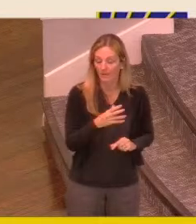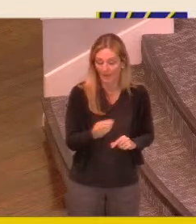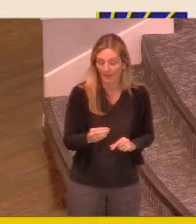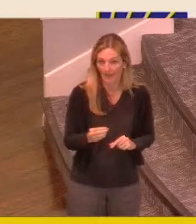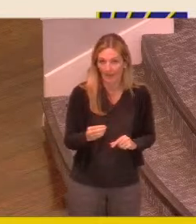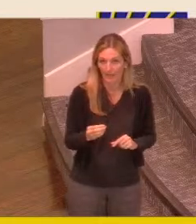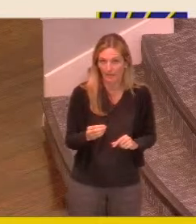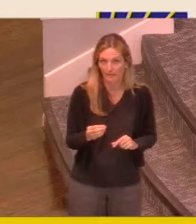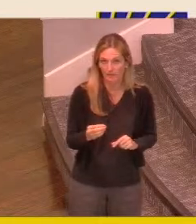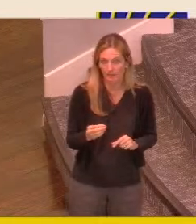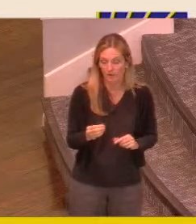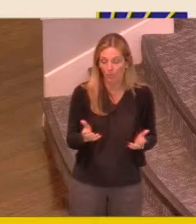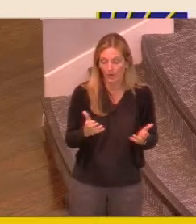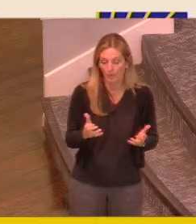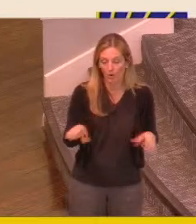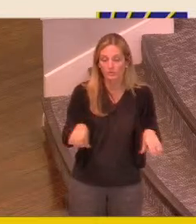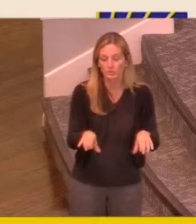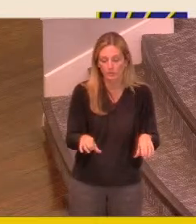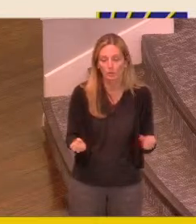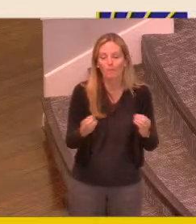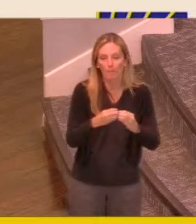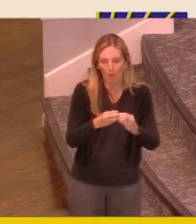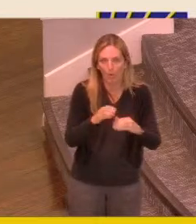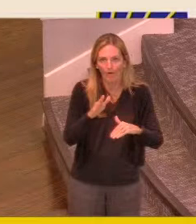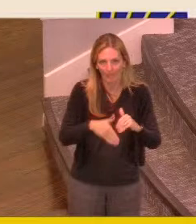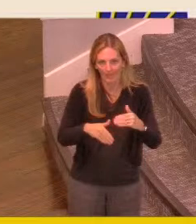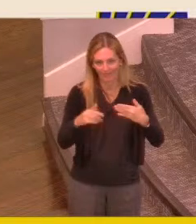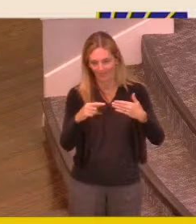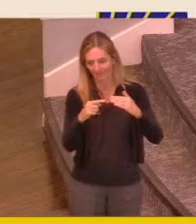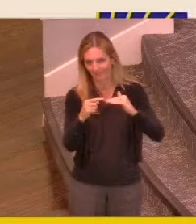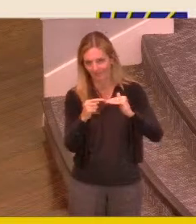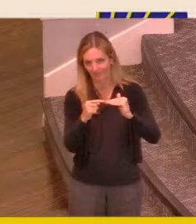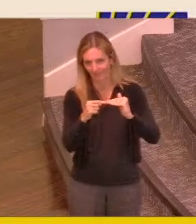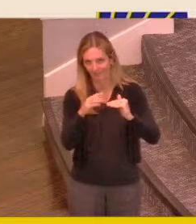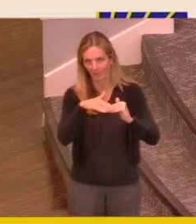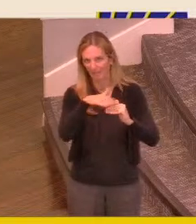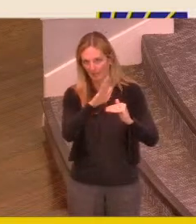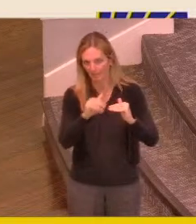more than the minimum while still being fiscally responsible.